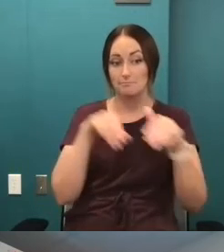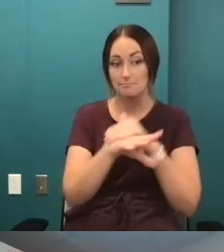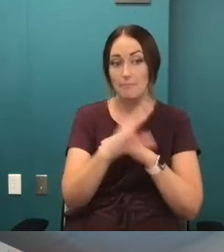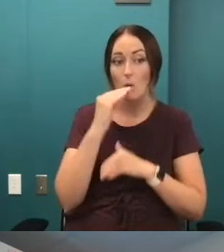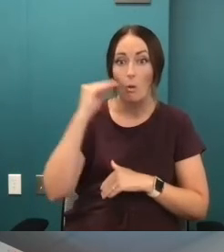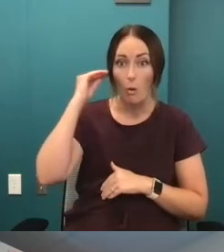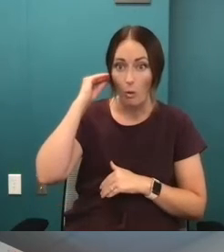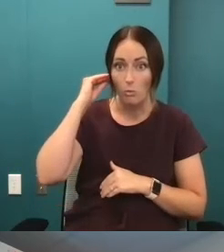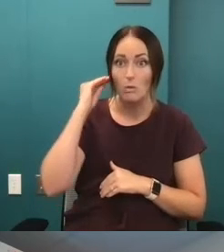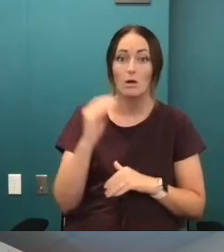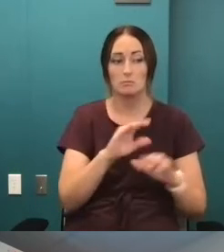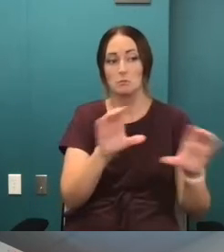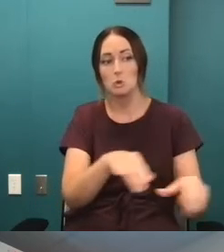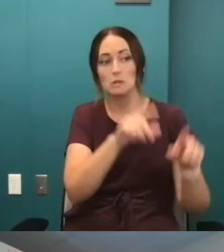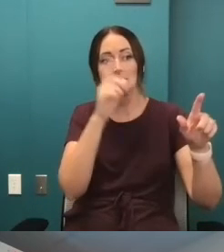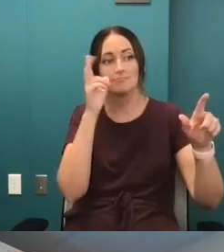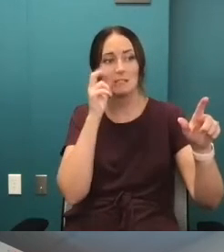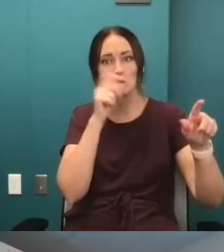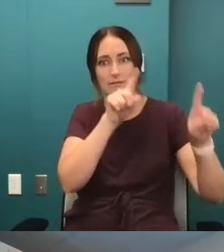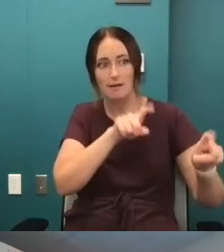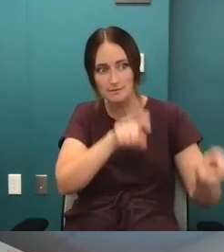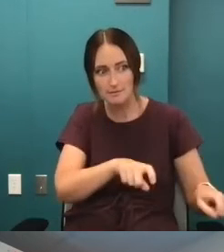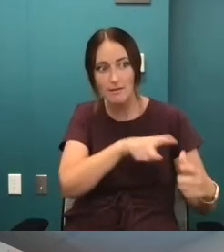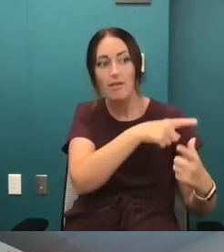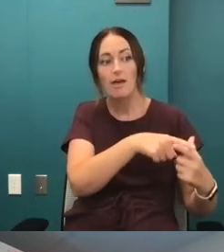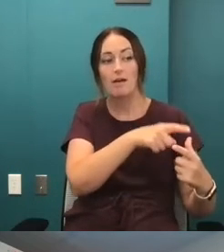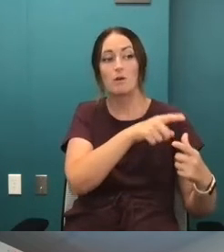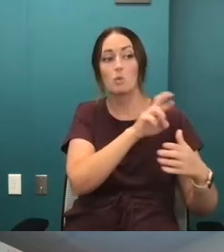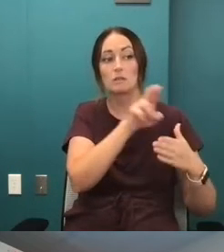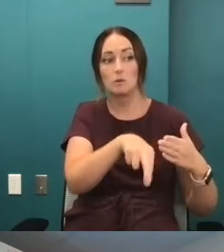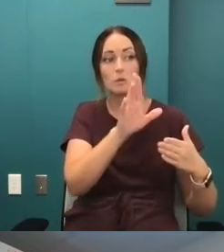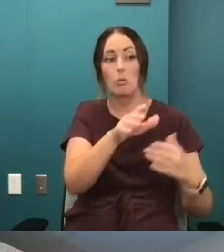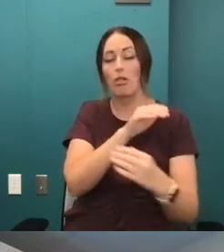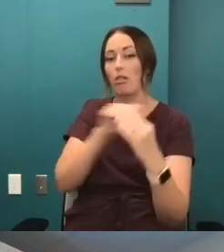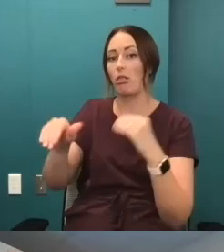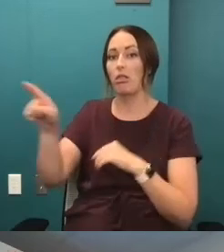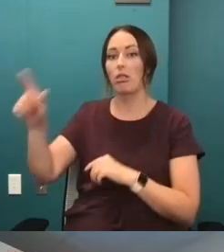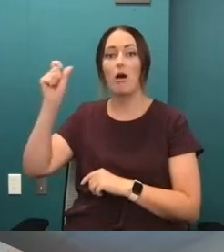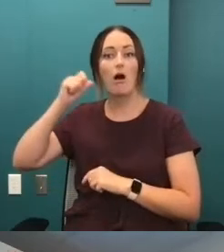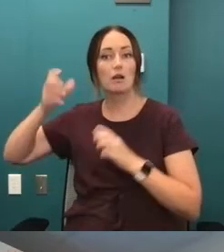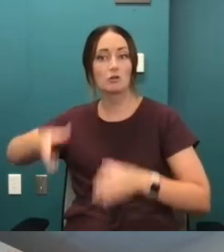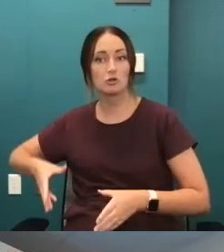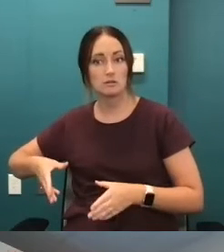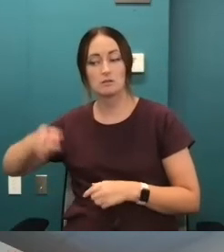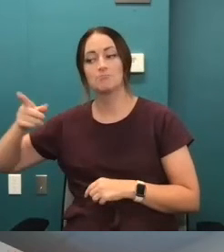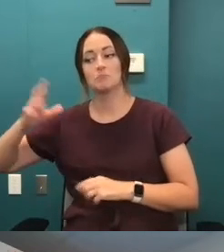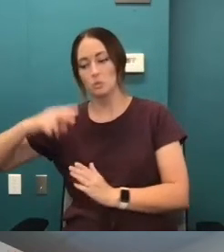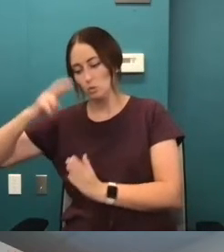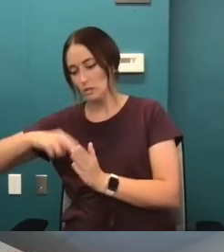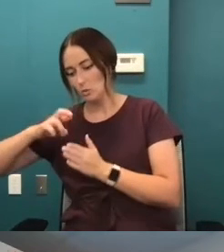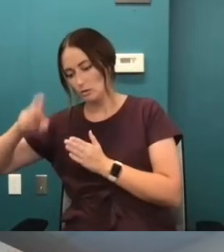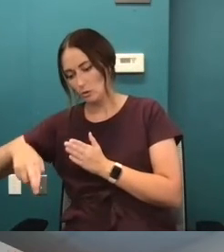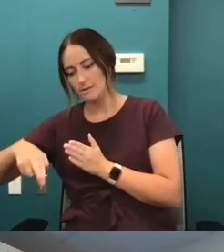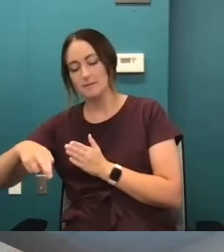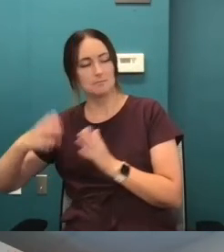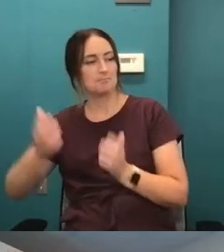just email the results to an audiologist, who then reads the results and then prescribes the hearing aid. And then the tech goes back